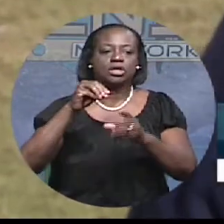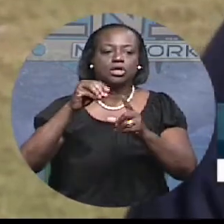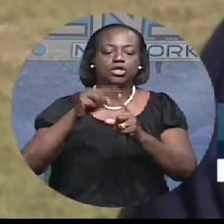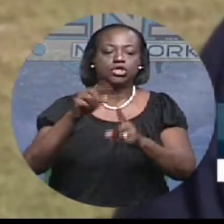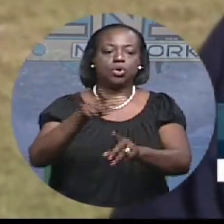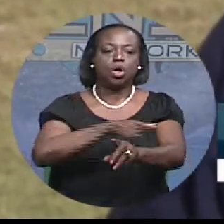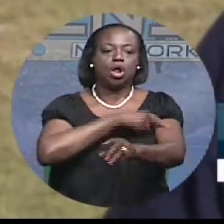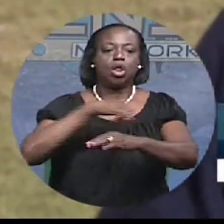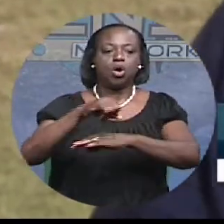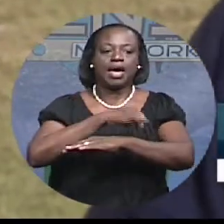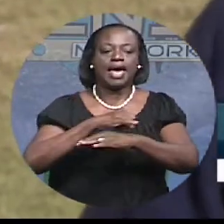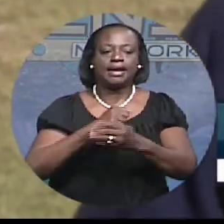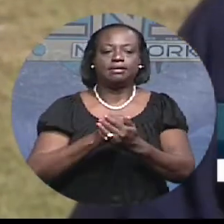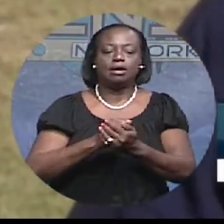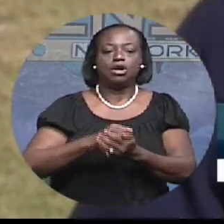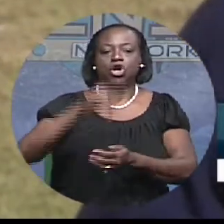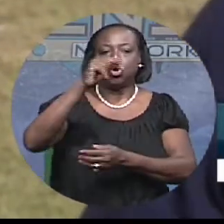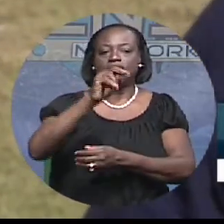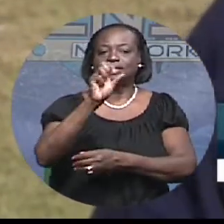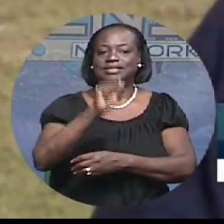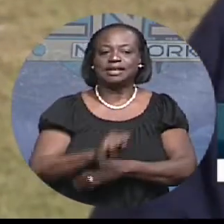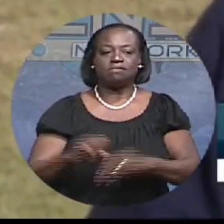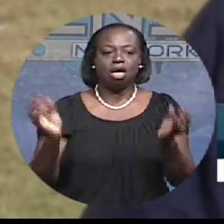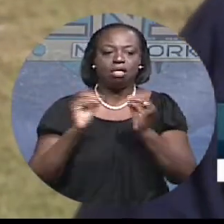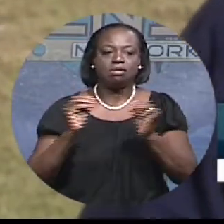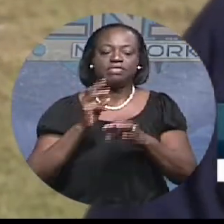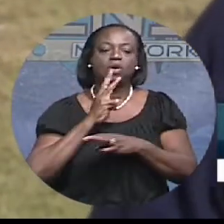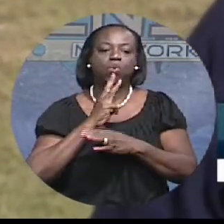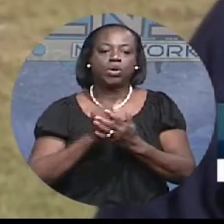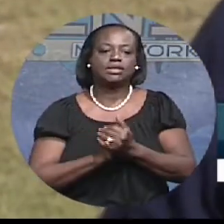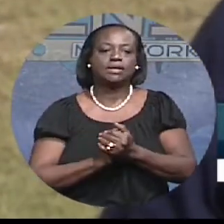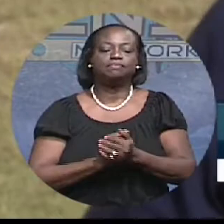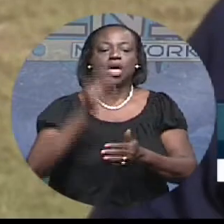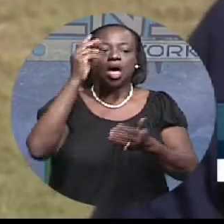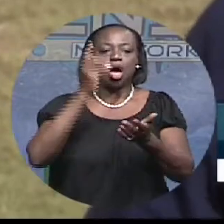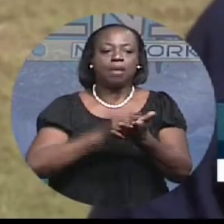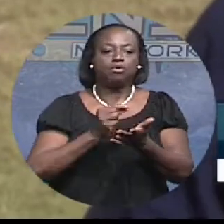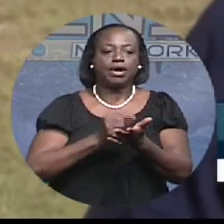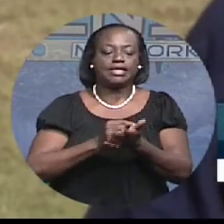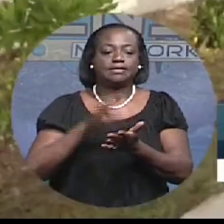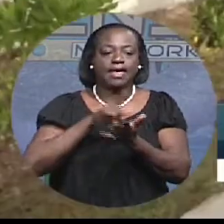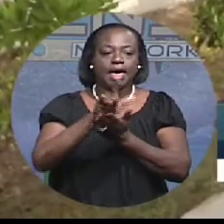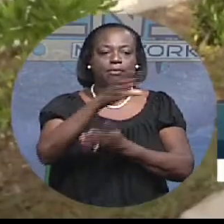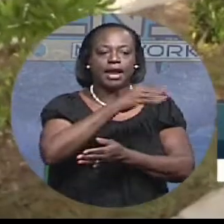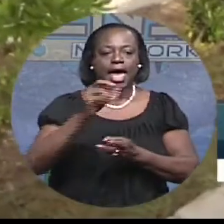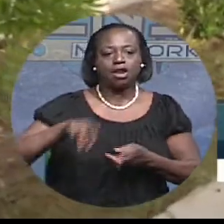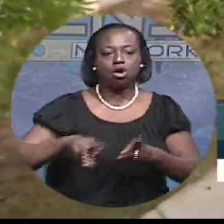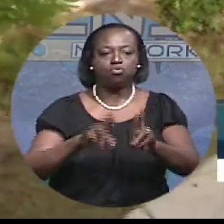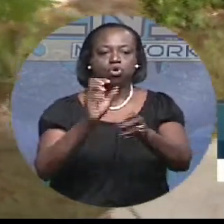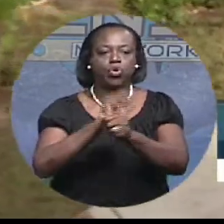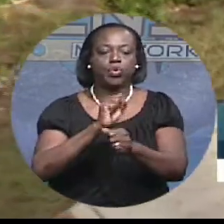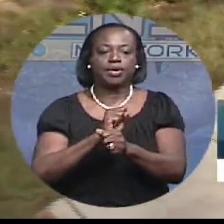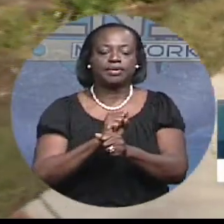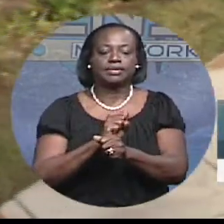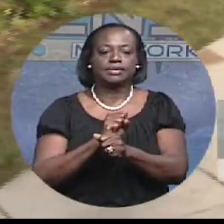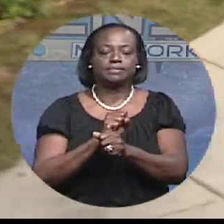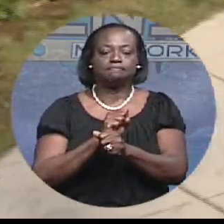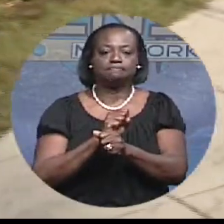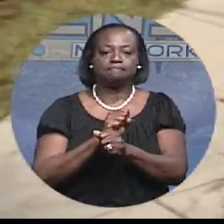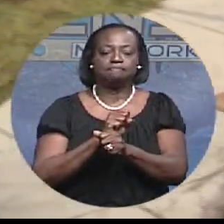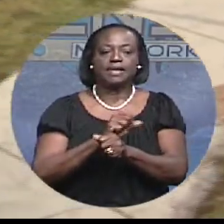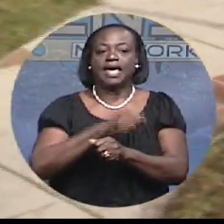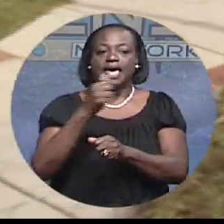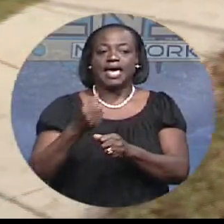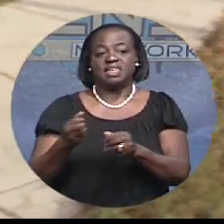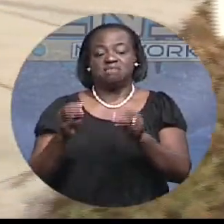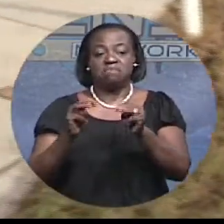So that's one of the biggest things that's on the agenda, as well as upgrades to the airport and Deadman's Key, as well as some roadworks. Any major touristic development